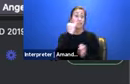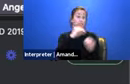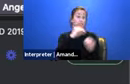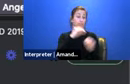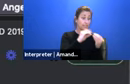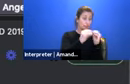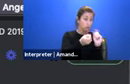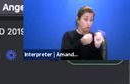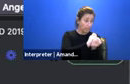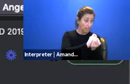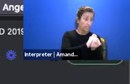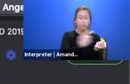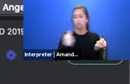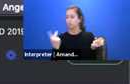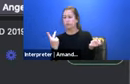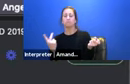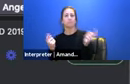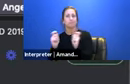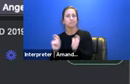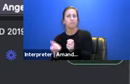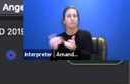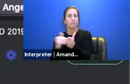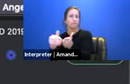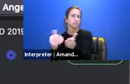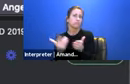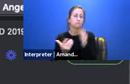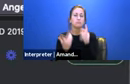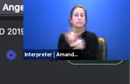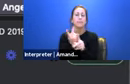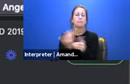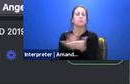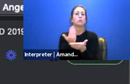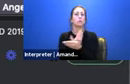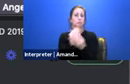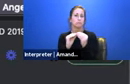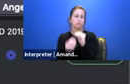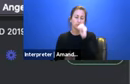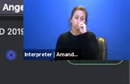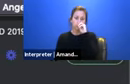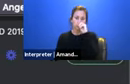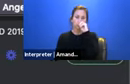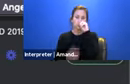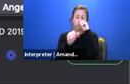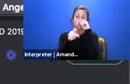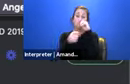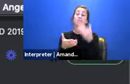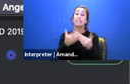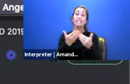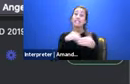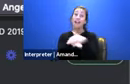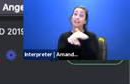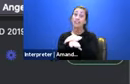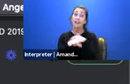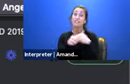our finance team, have all come together and collaborated from putting together this easy to use tool so that you can have access to know how much exactly